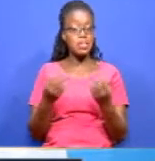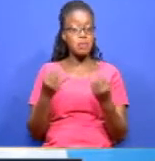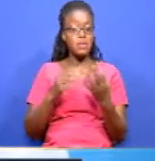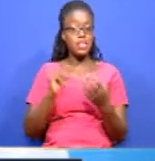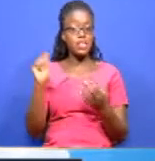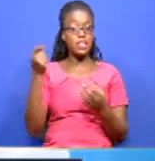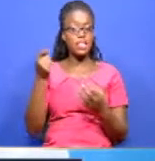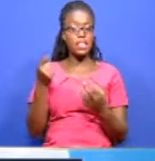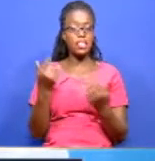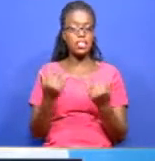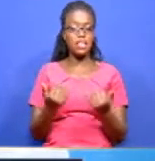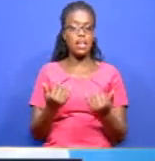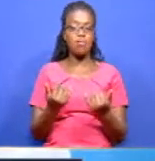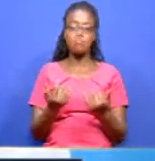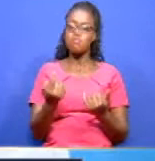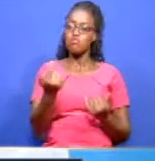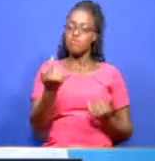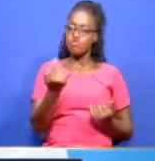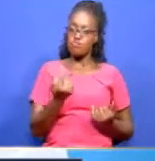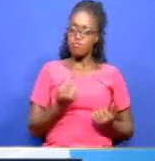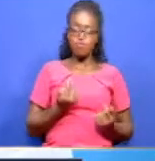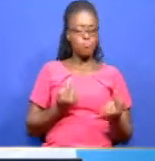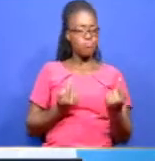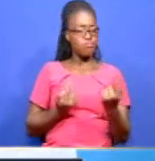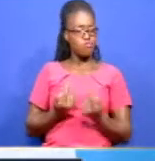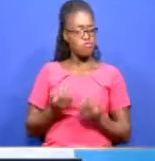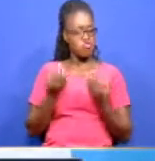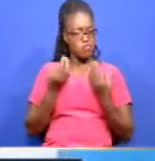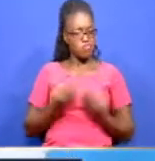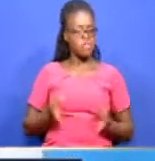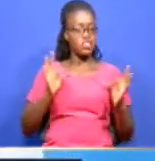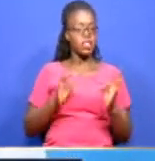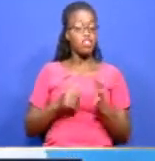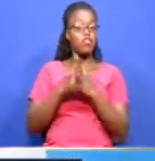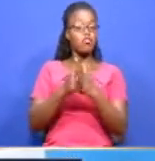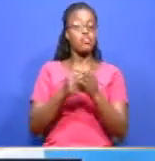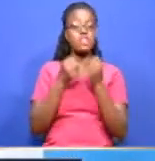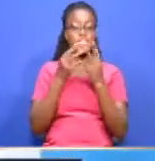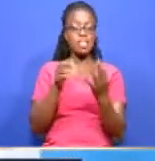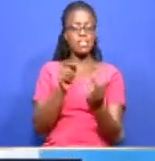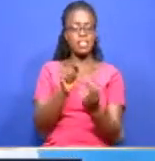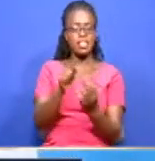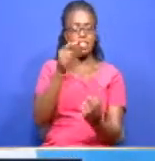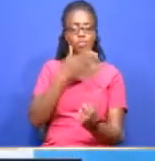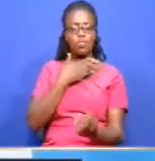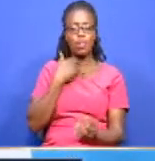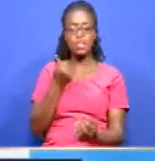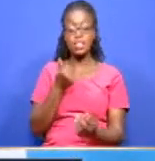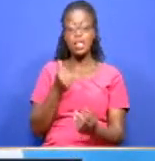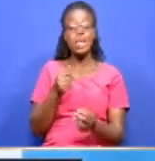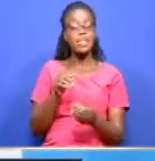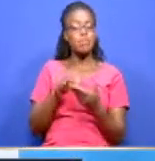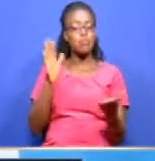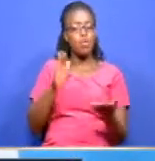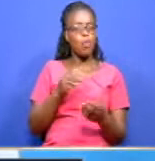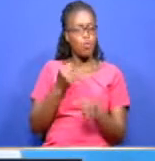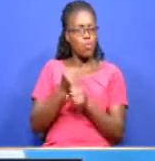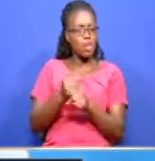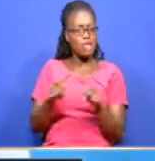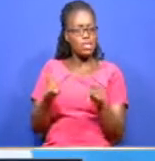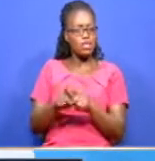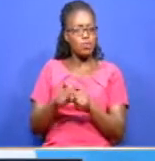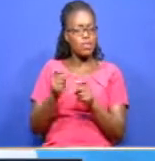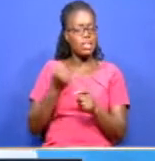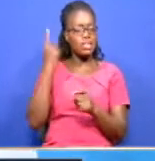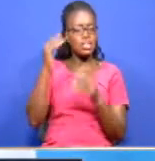now coming out on their own to present themselves for testing. The more we do this, the more we understand the level of